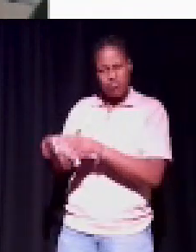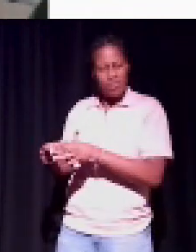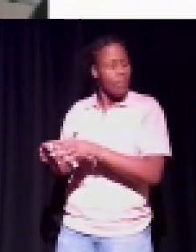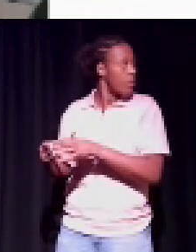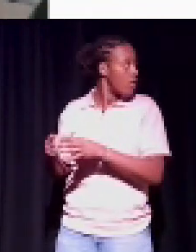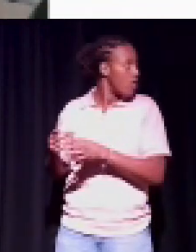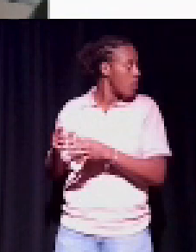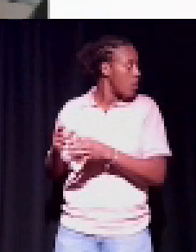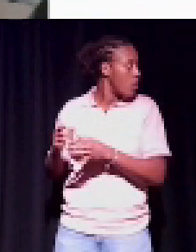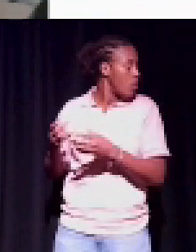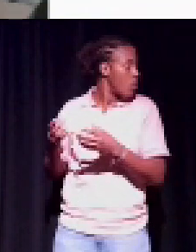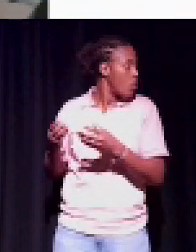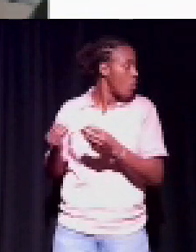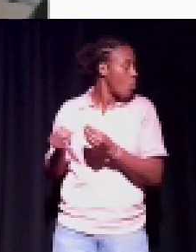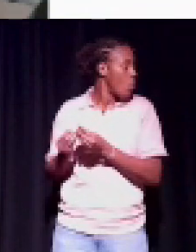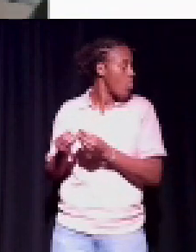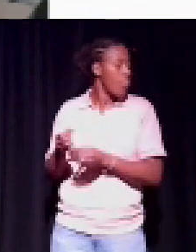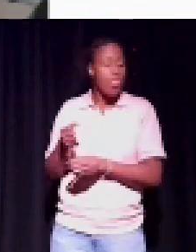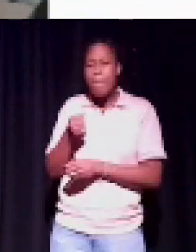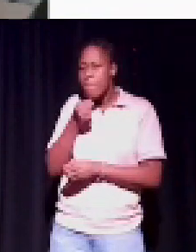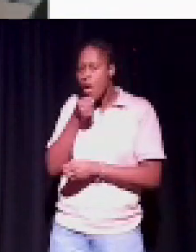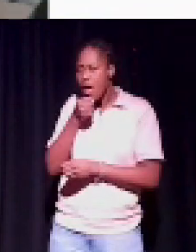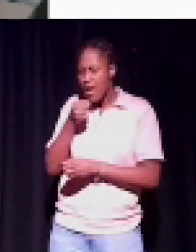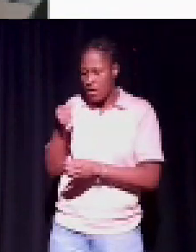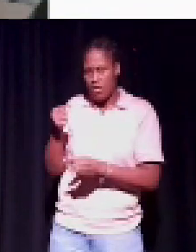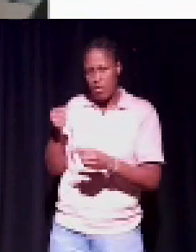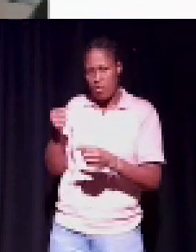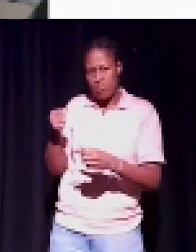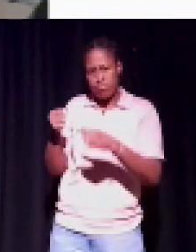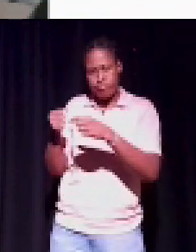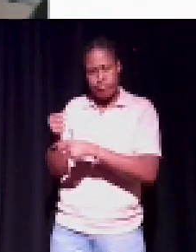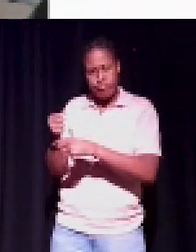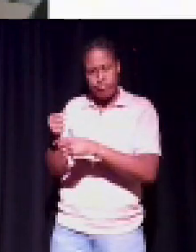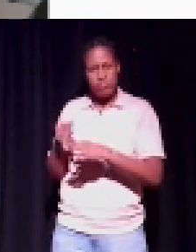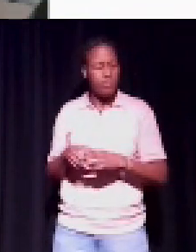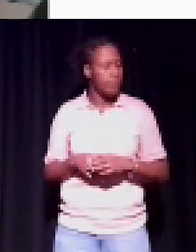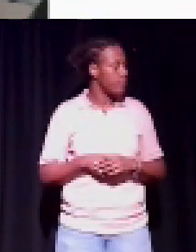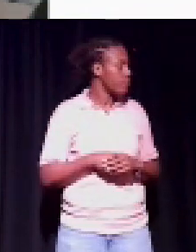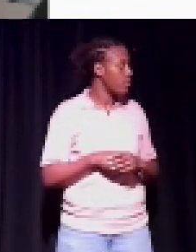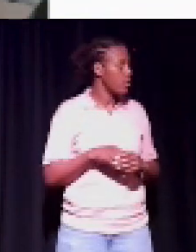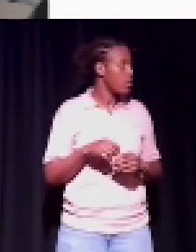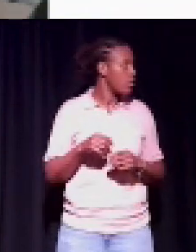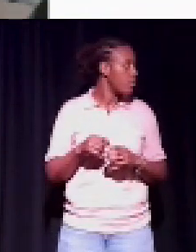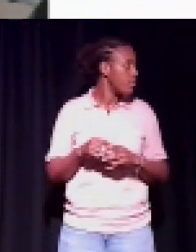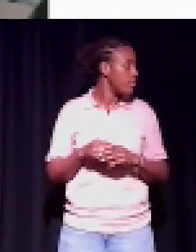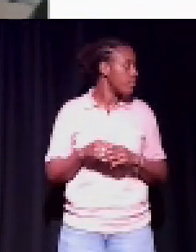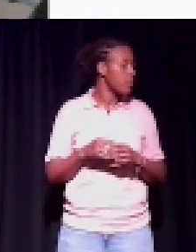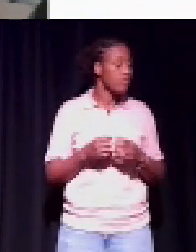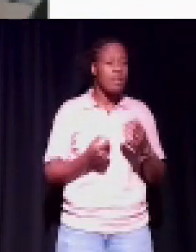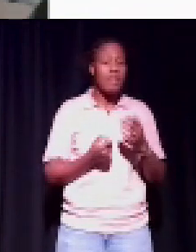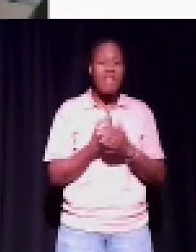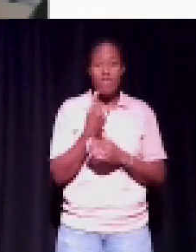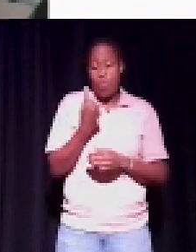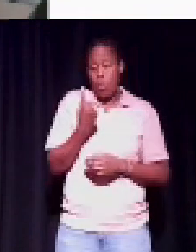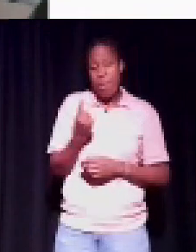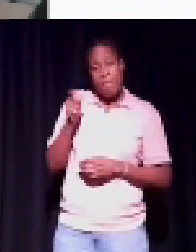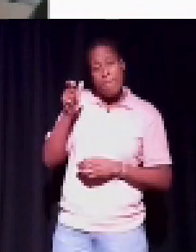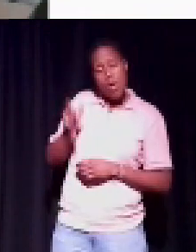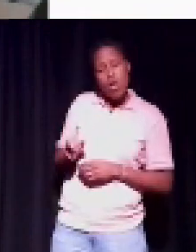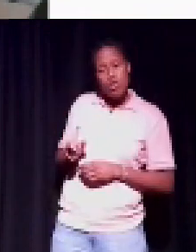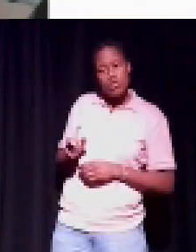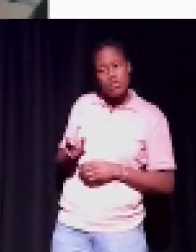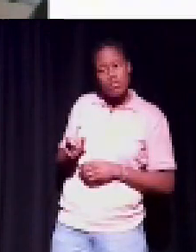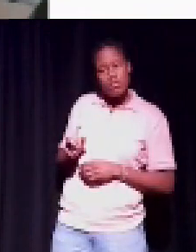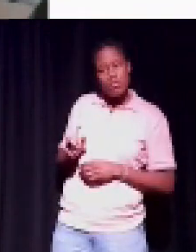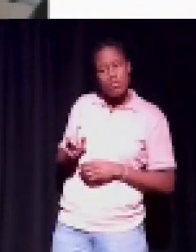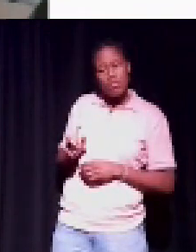one switch, for one person, but that might be all it needs. If you're only using it for one switch for one person, and that